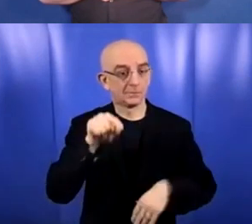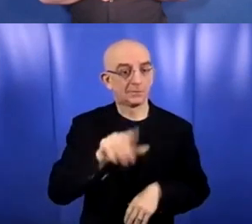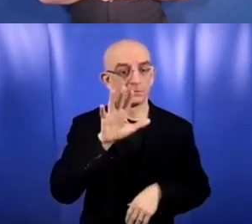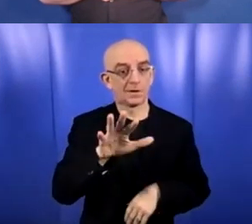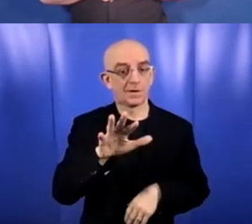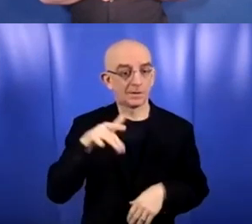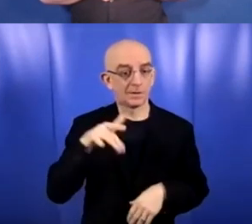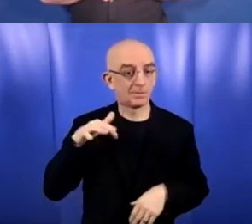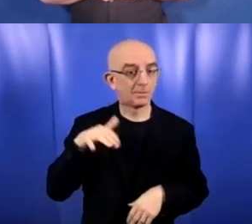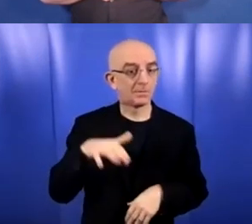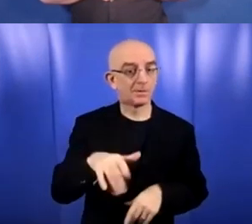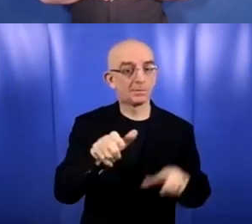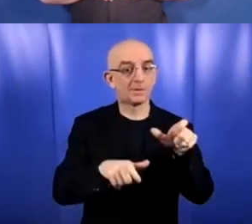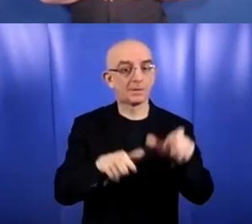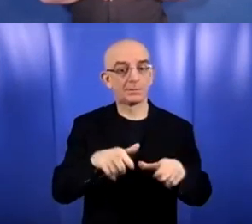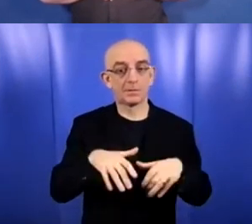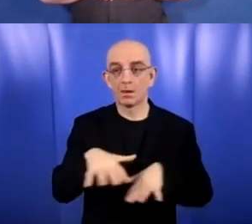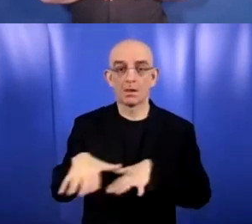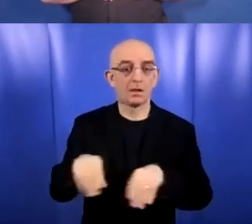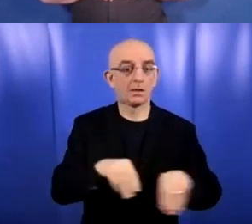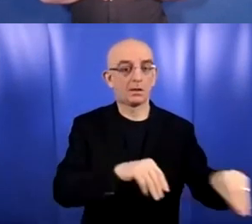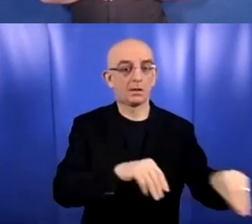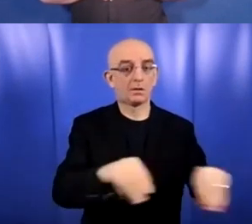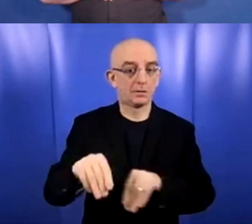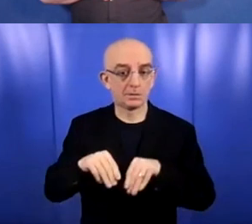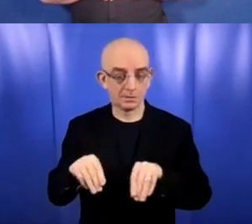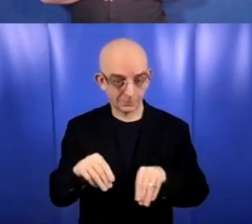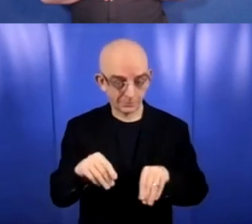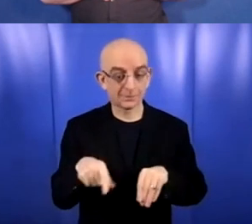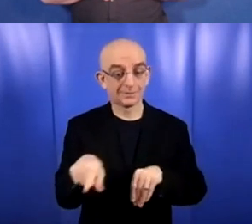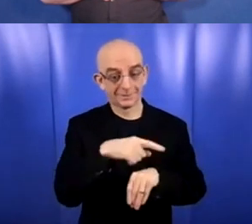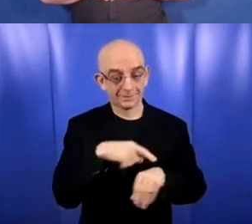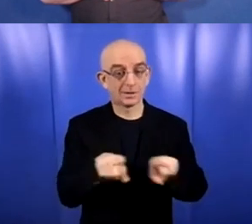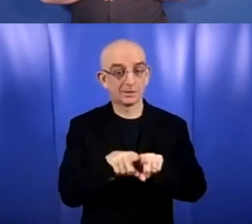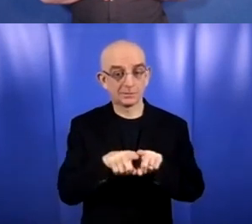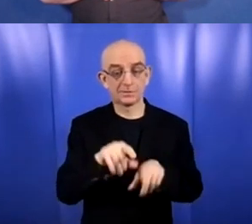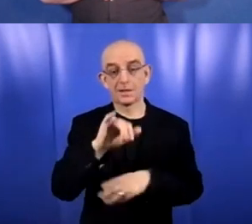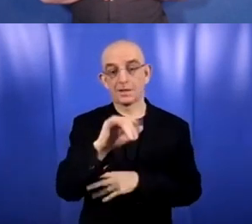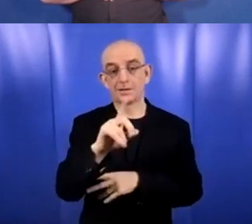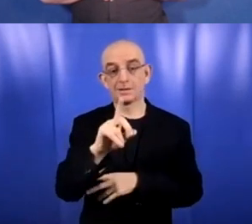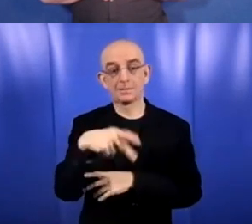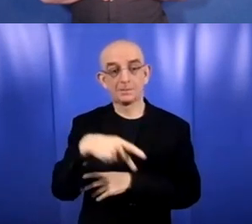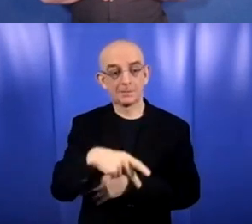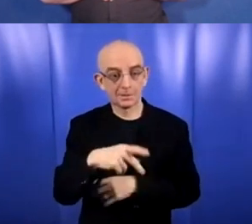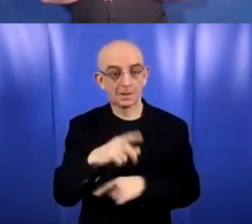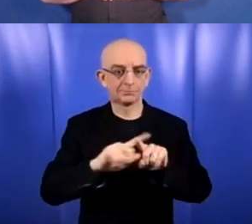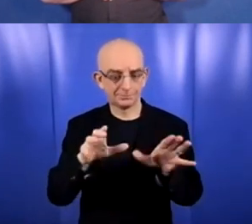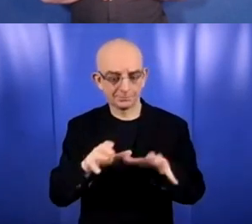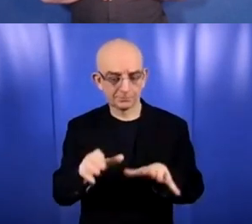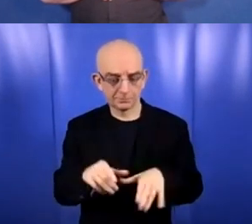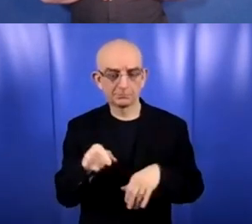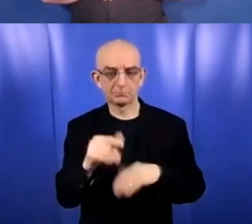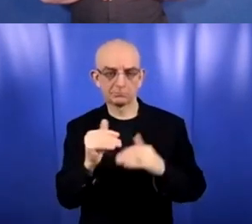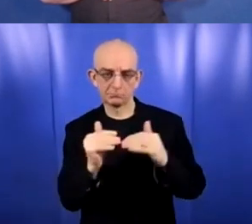able to either be resettled and have a third country solution, or indeed return in safety